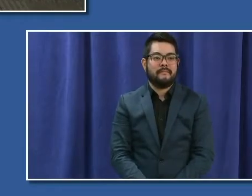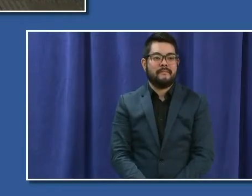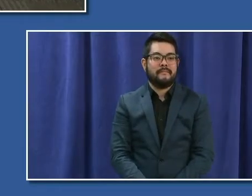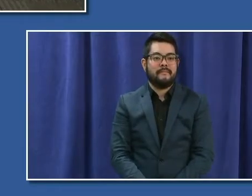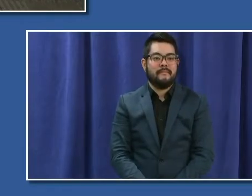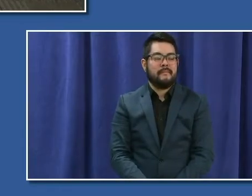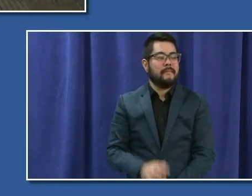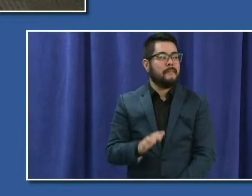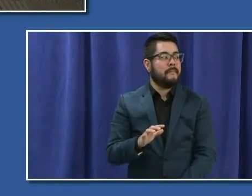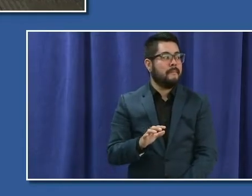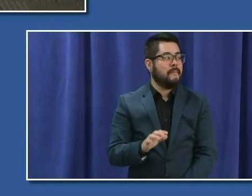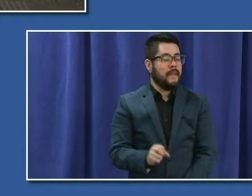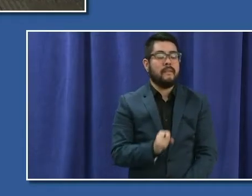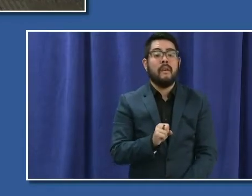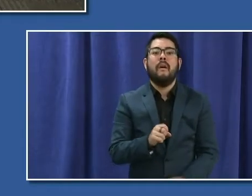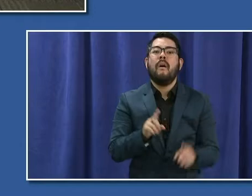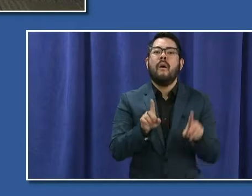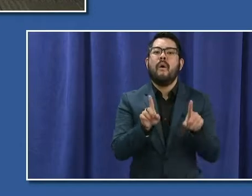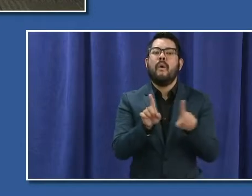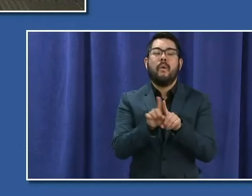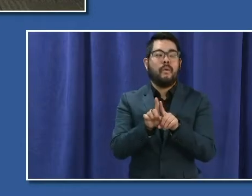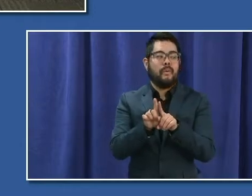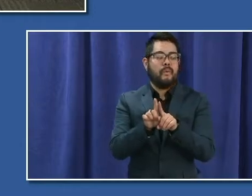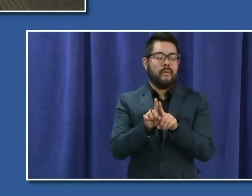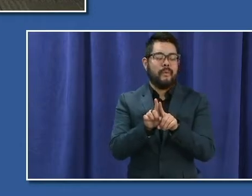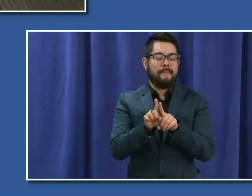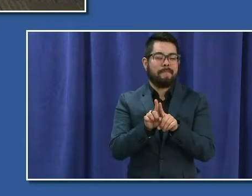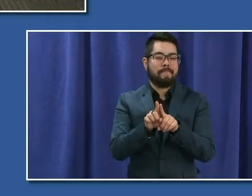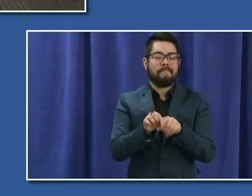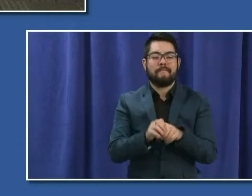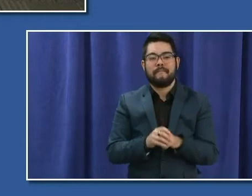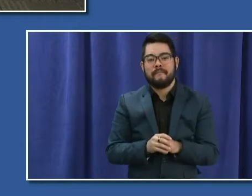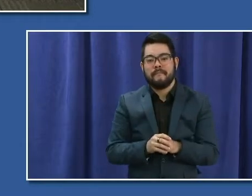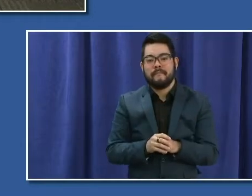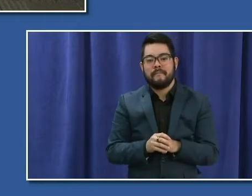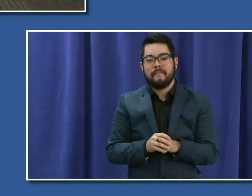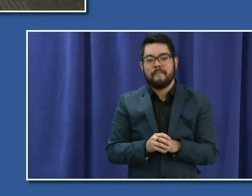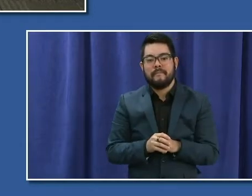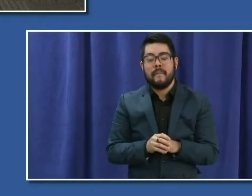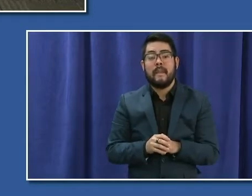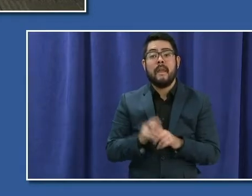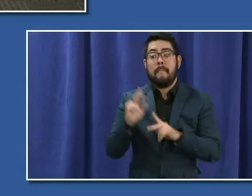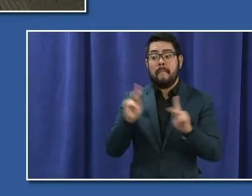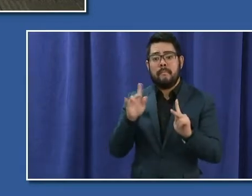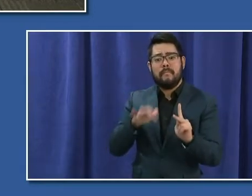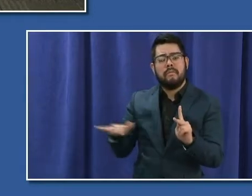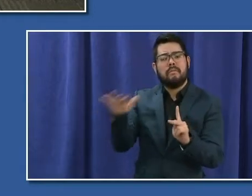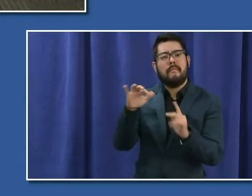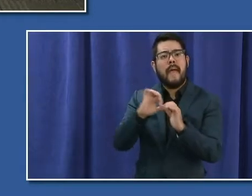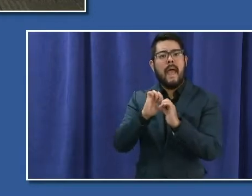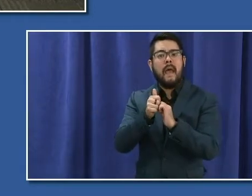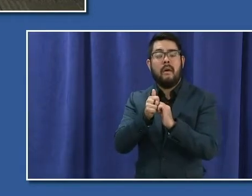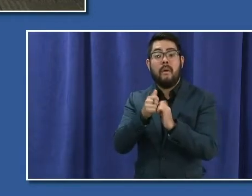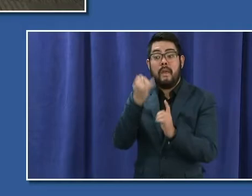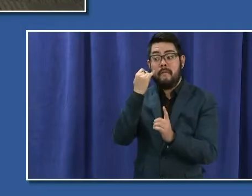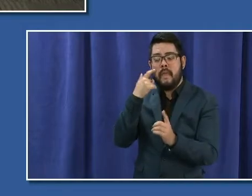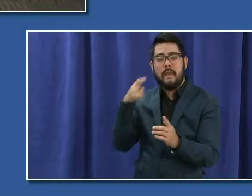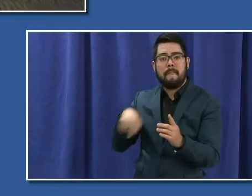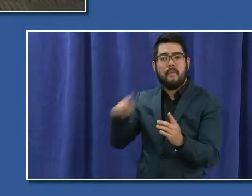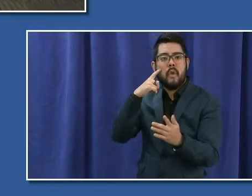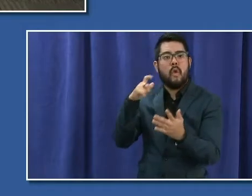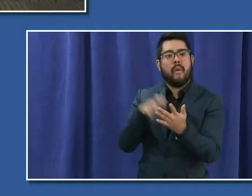Oh, yes. And the other thing I did want to add also is, you know, how can people report where, you know, if the streets